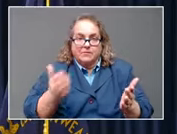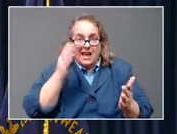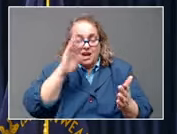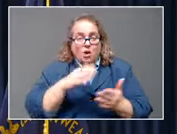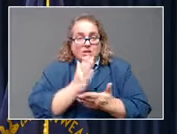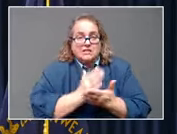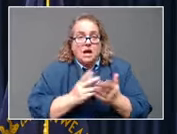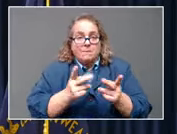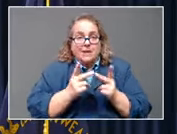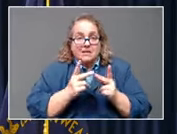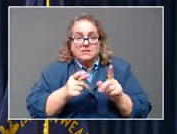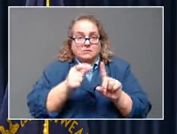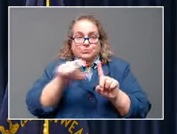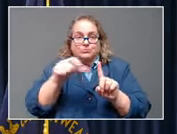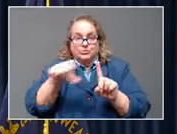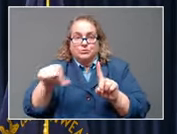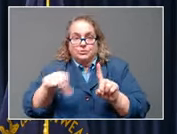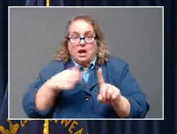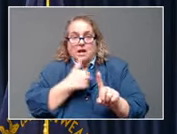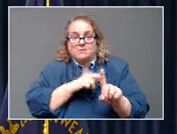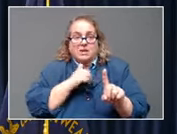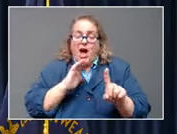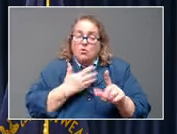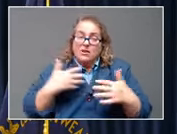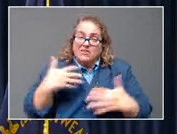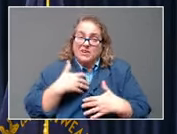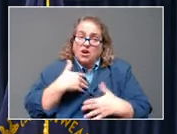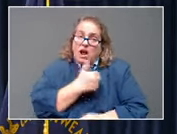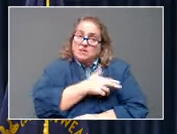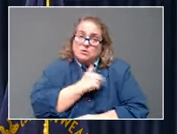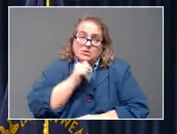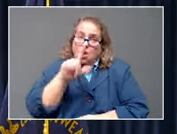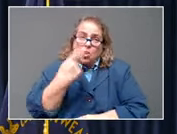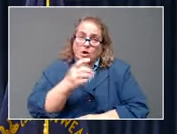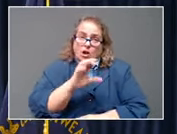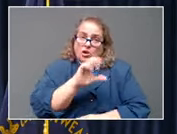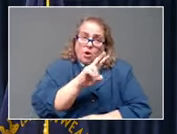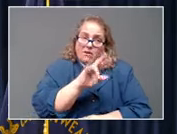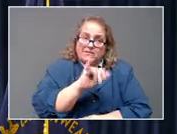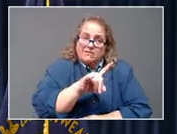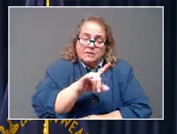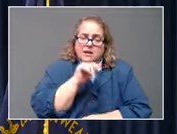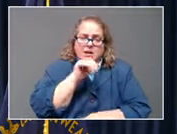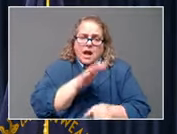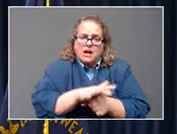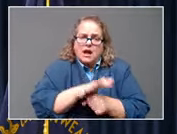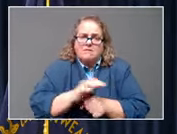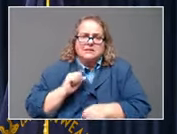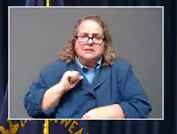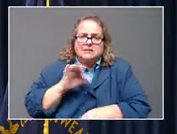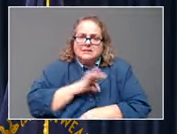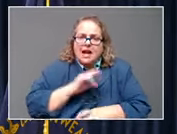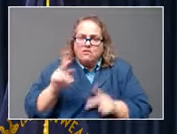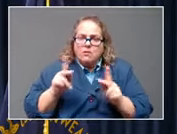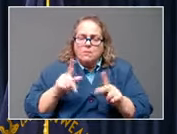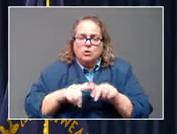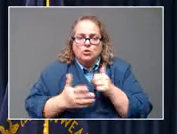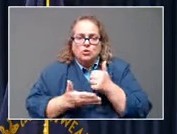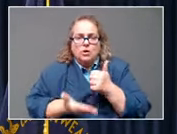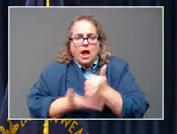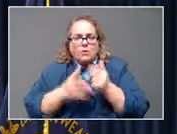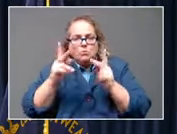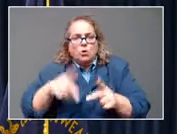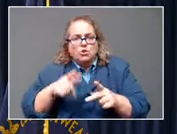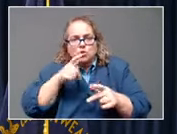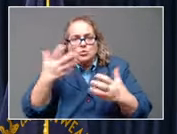fear on hospitalization isn't just COVID, right? It's not having enough staff for the person hurt in the accident. And what was the first